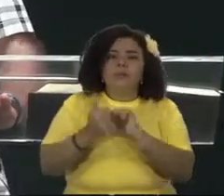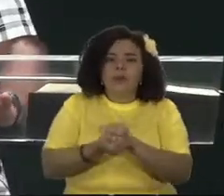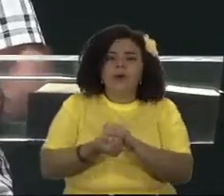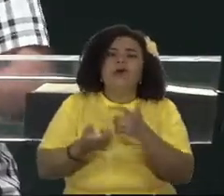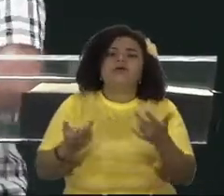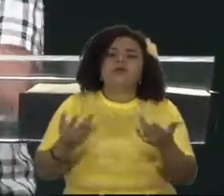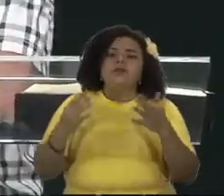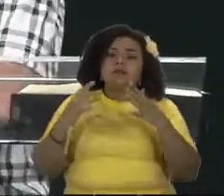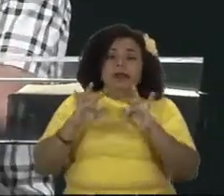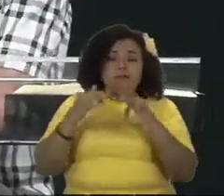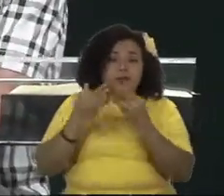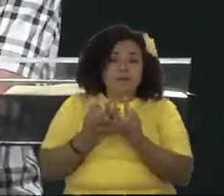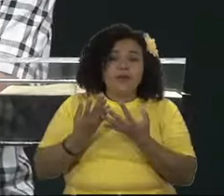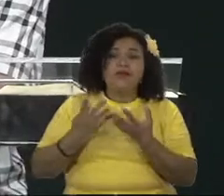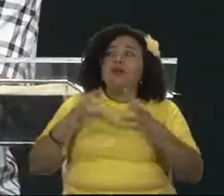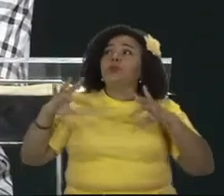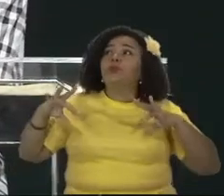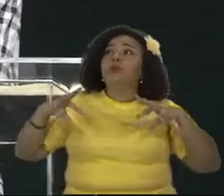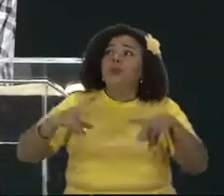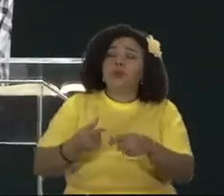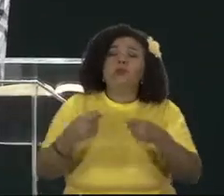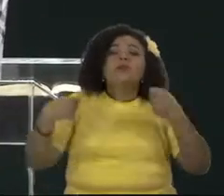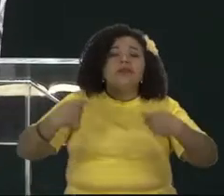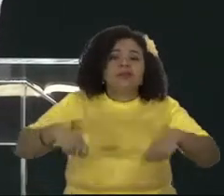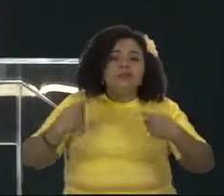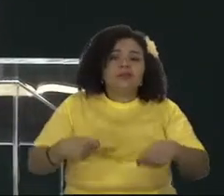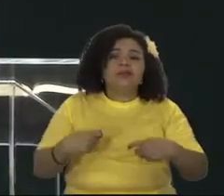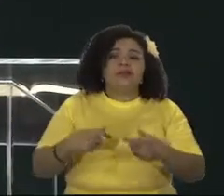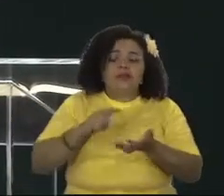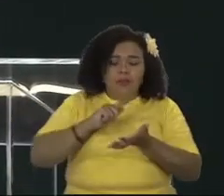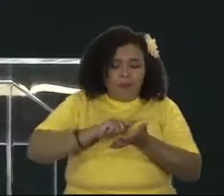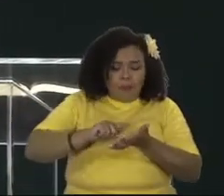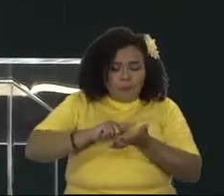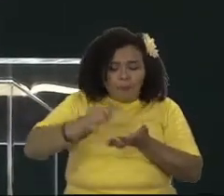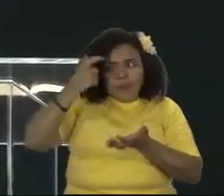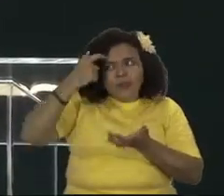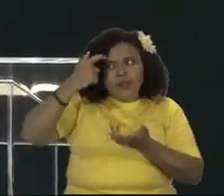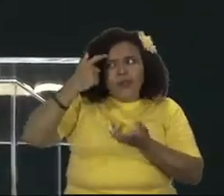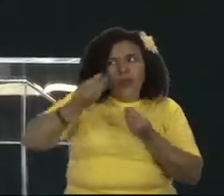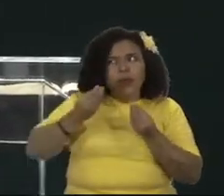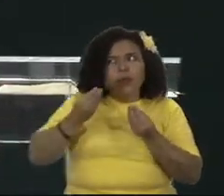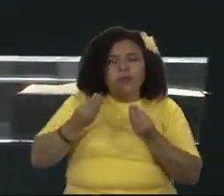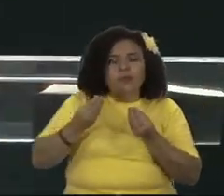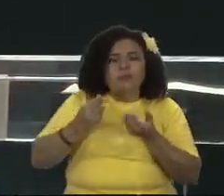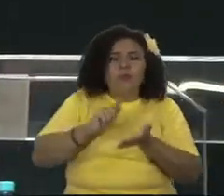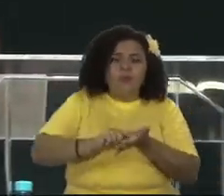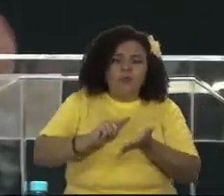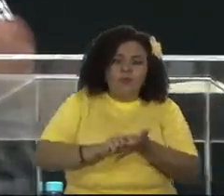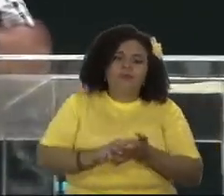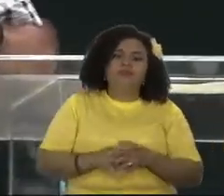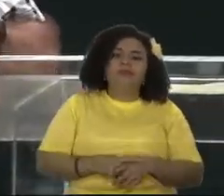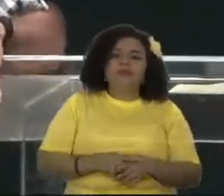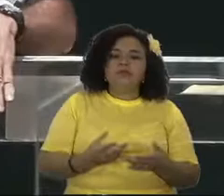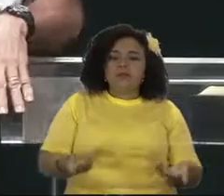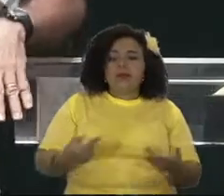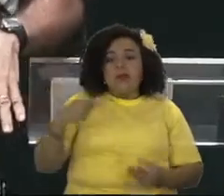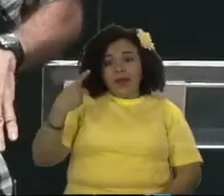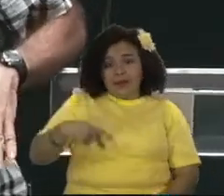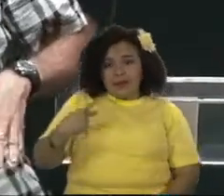That's why in the church we have character above talent. And then once